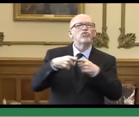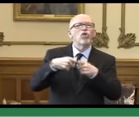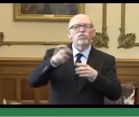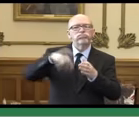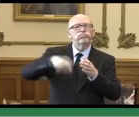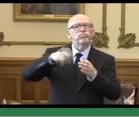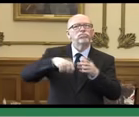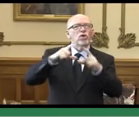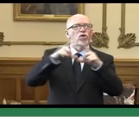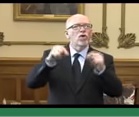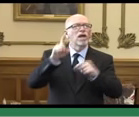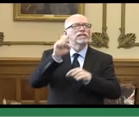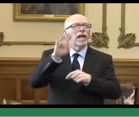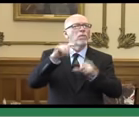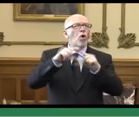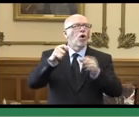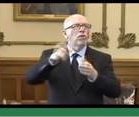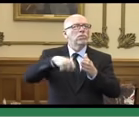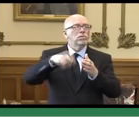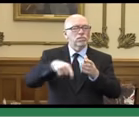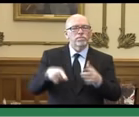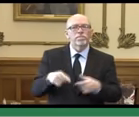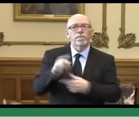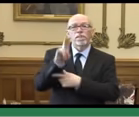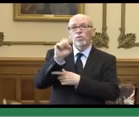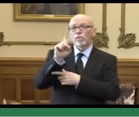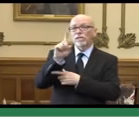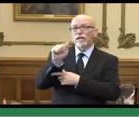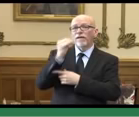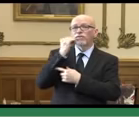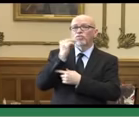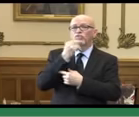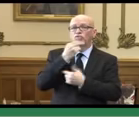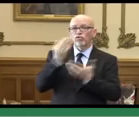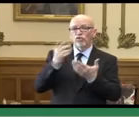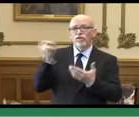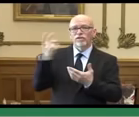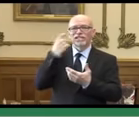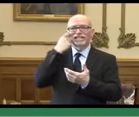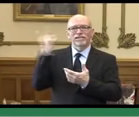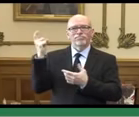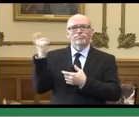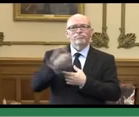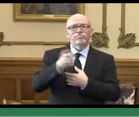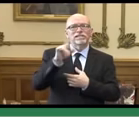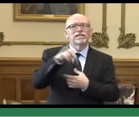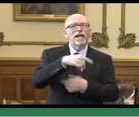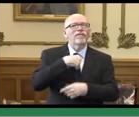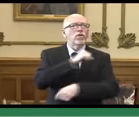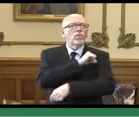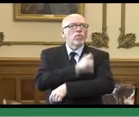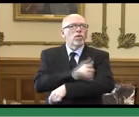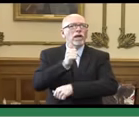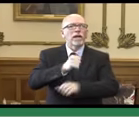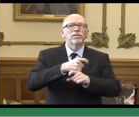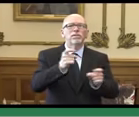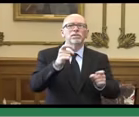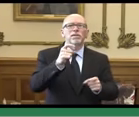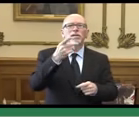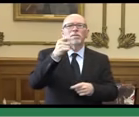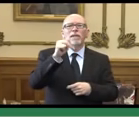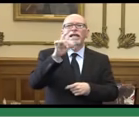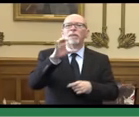benefits card or a debit card. The USDA Food and Nutrition Service recently granted Indiana the authority to issue pandemic